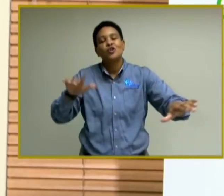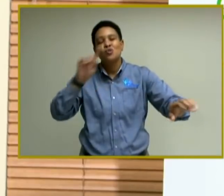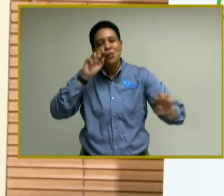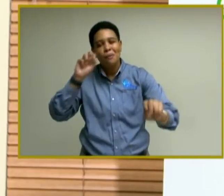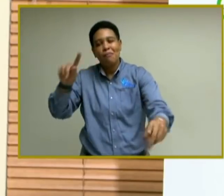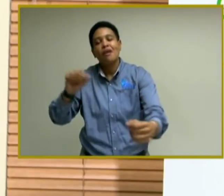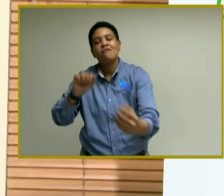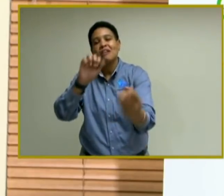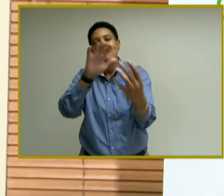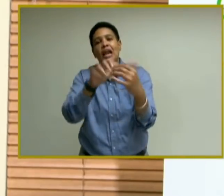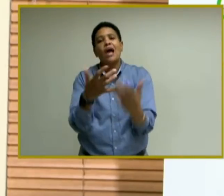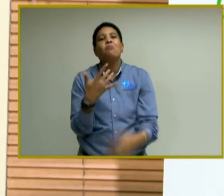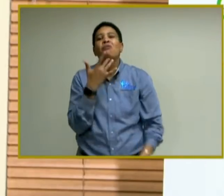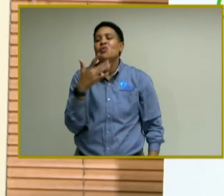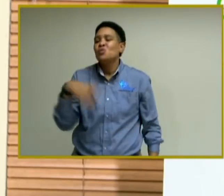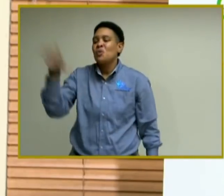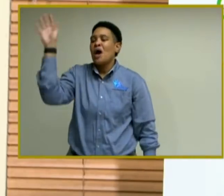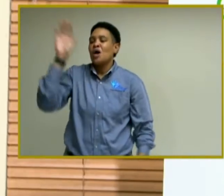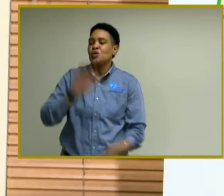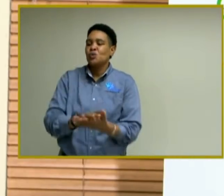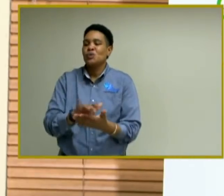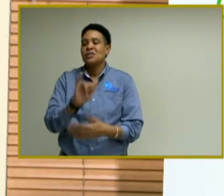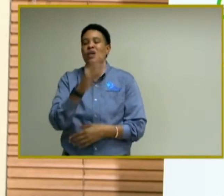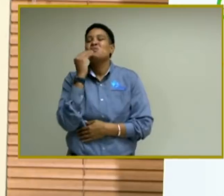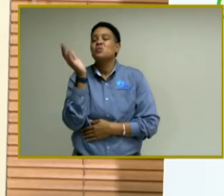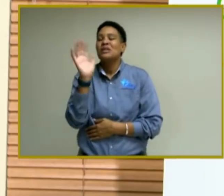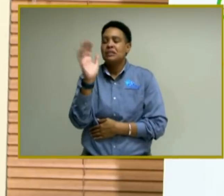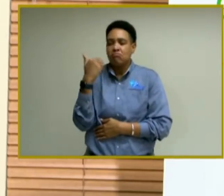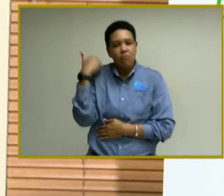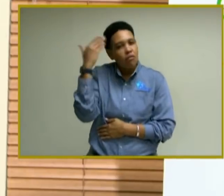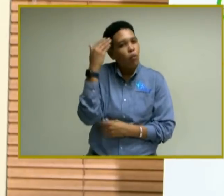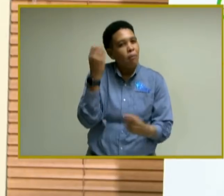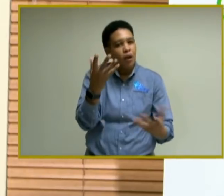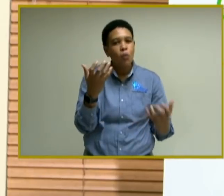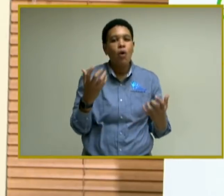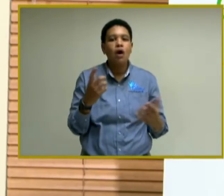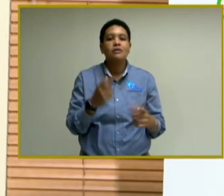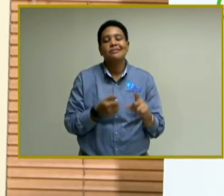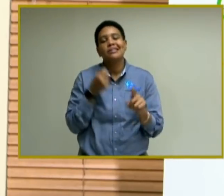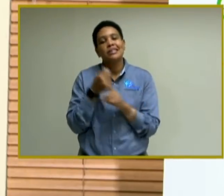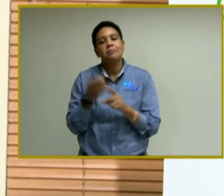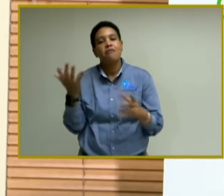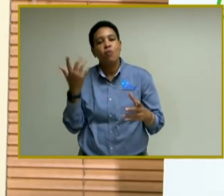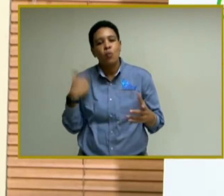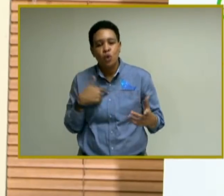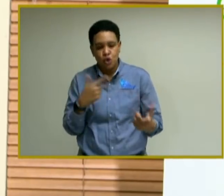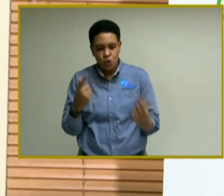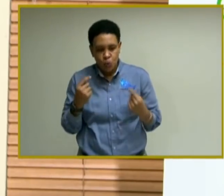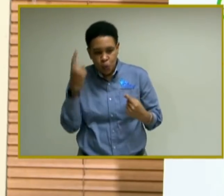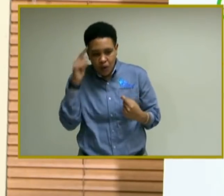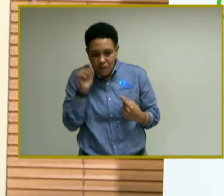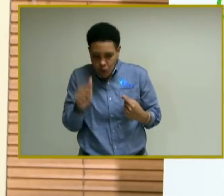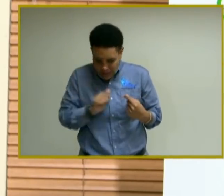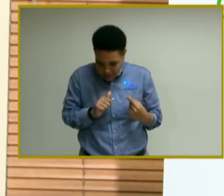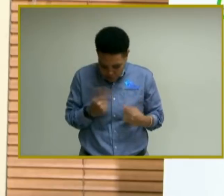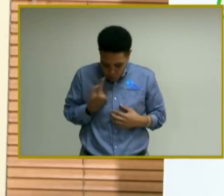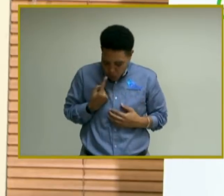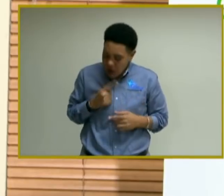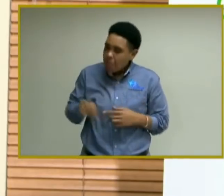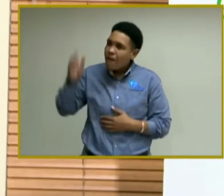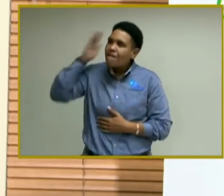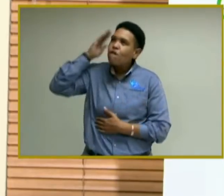back to face-to-face classes. So there are implications for what we do, not just for ourselves, but for the